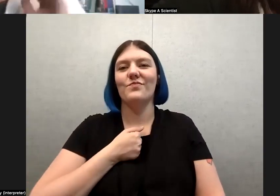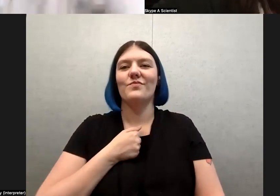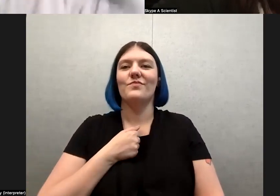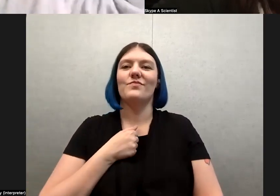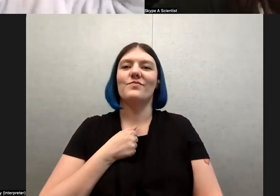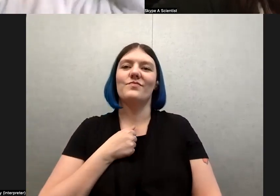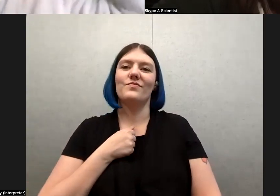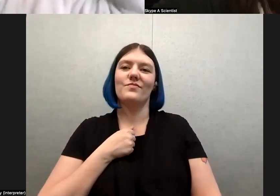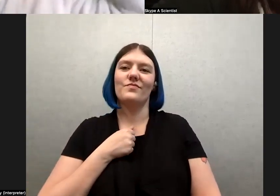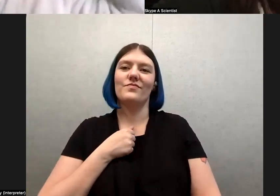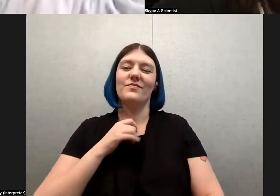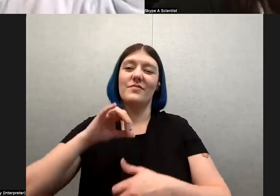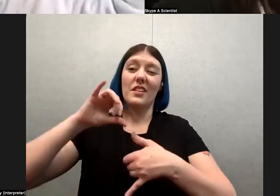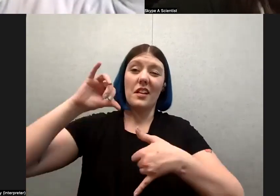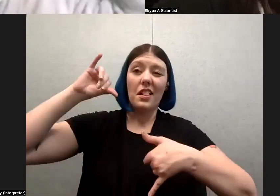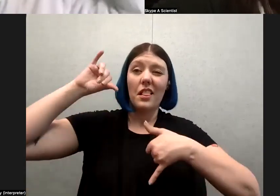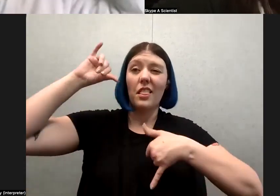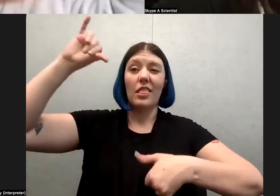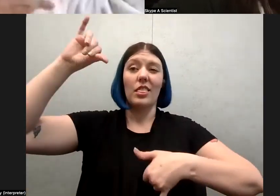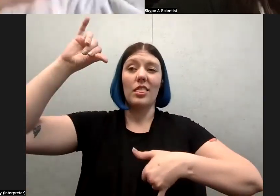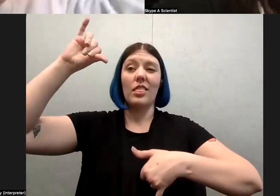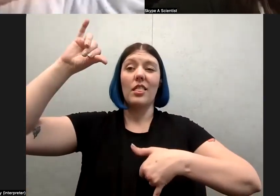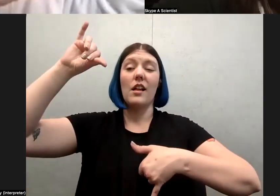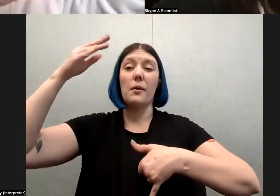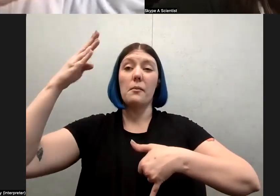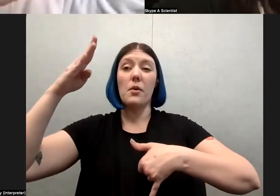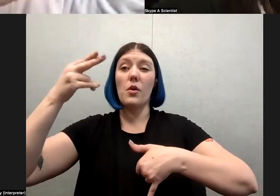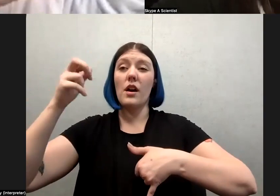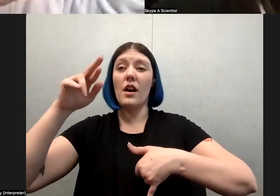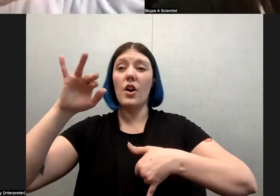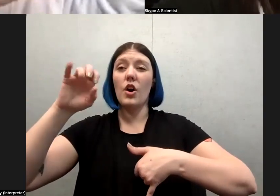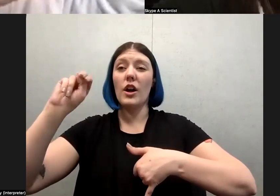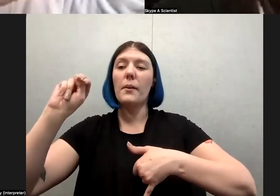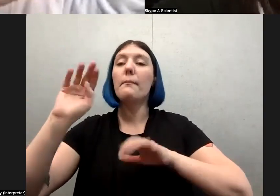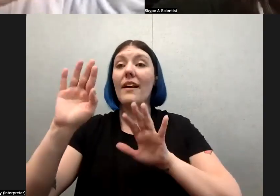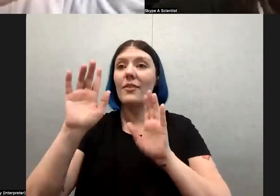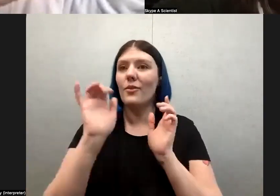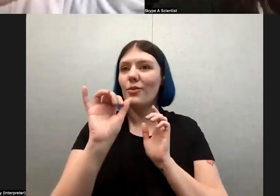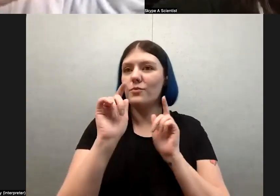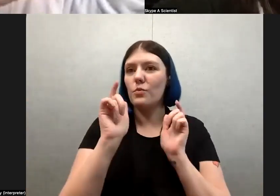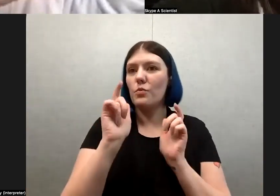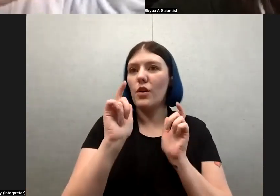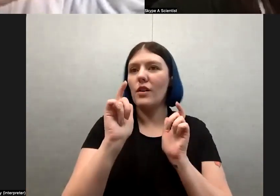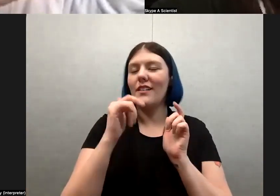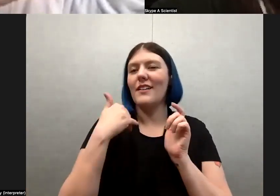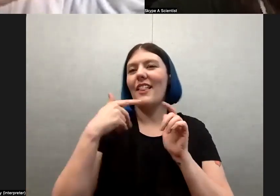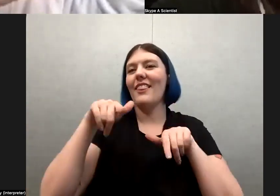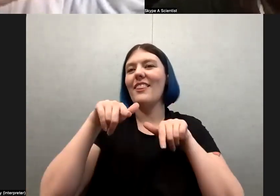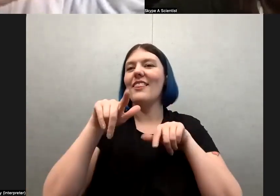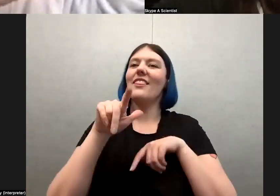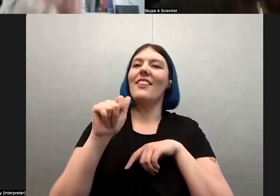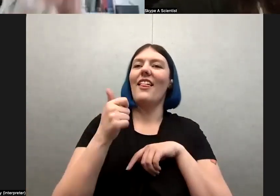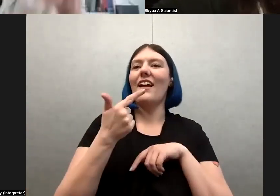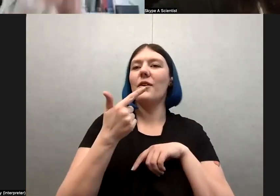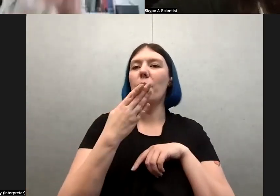So they're really big blue herons, but then there's also this little one, and it even has blue legs. And I just think the